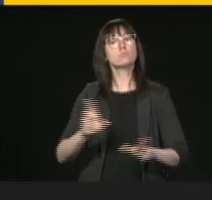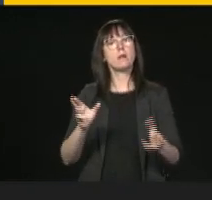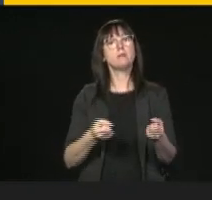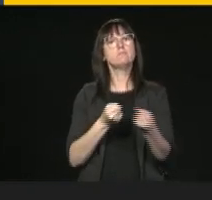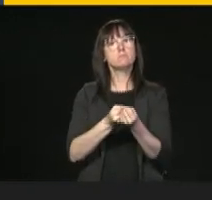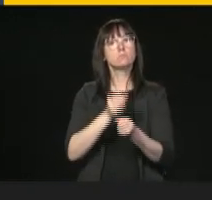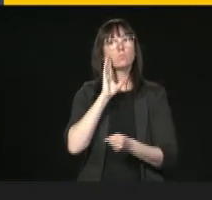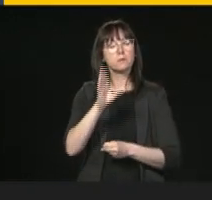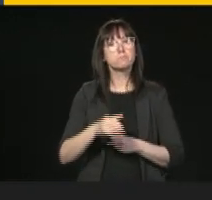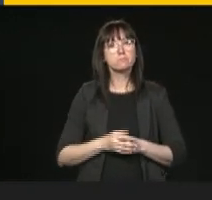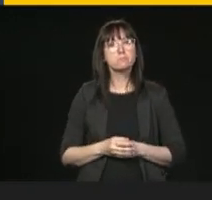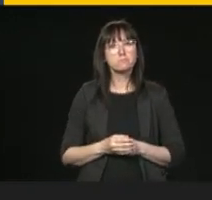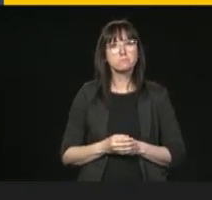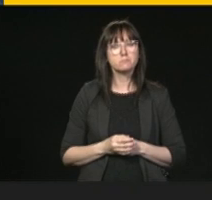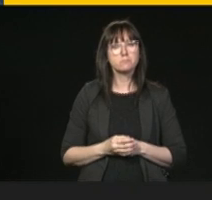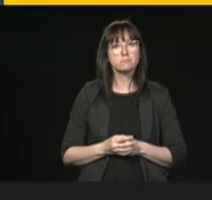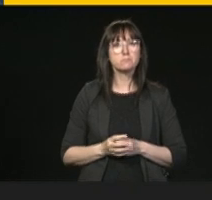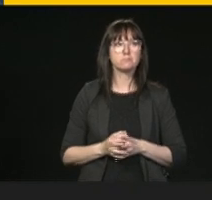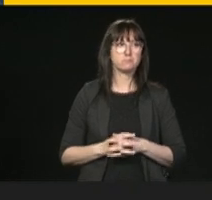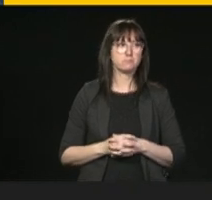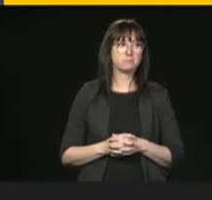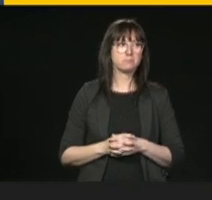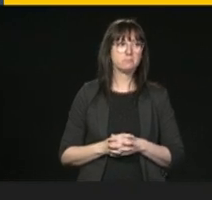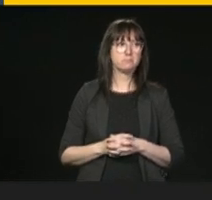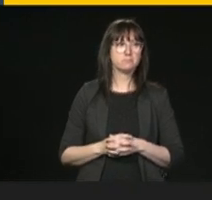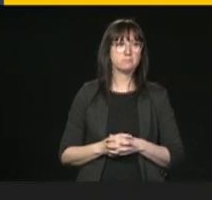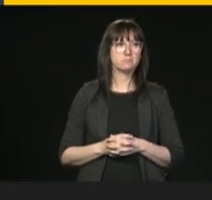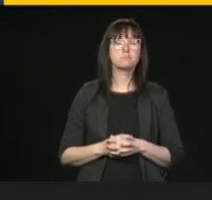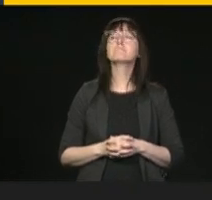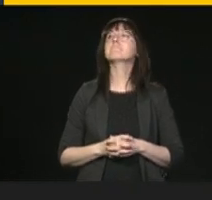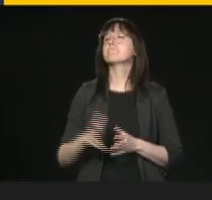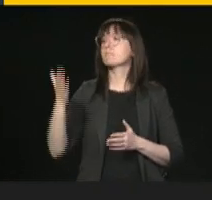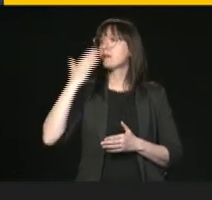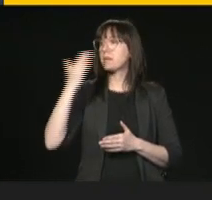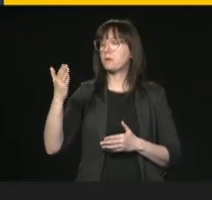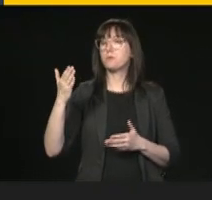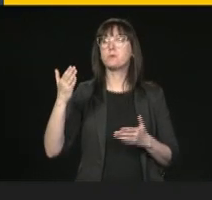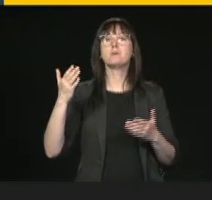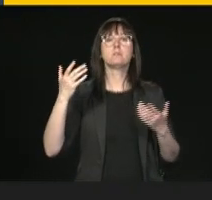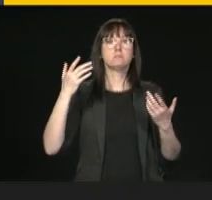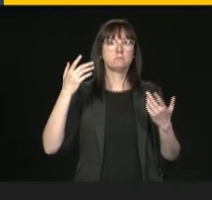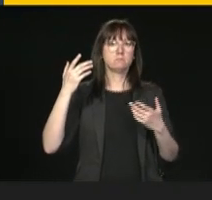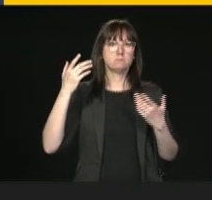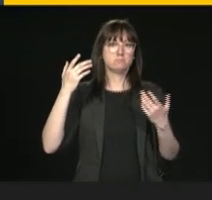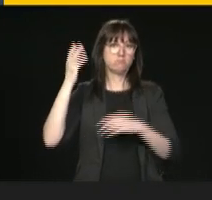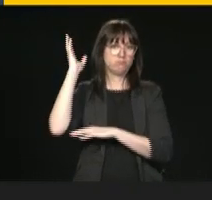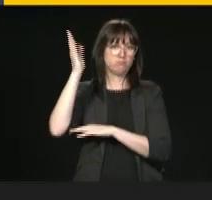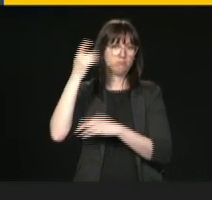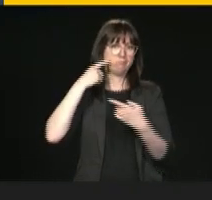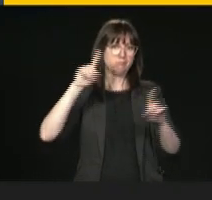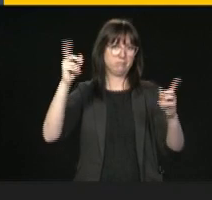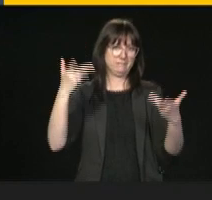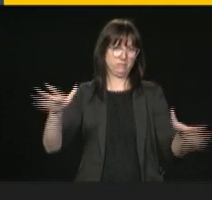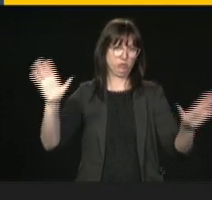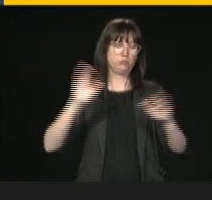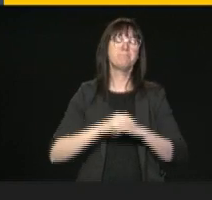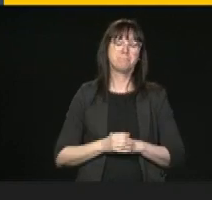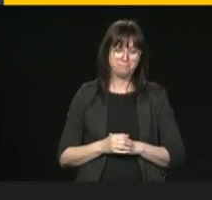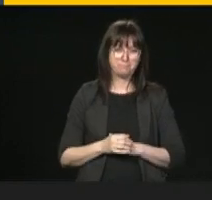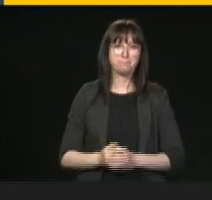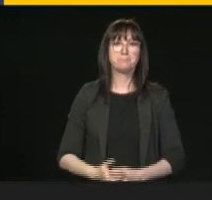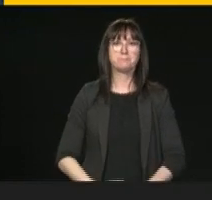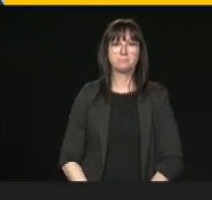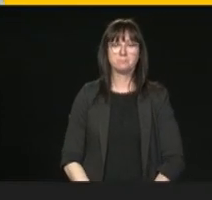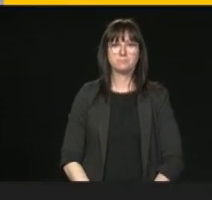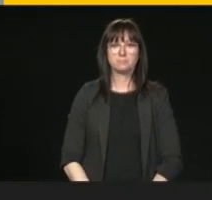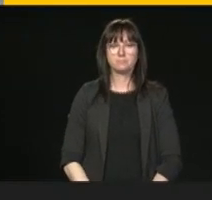Thank you. This ends the press conference. Okay, and that is our third